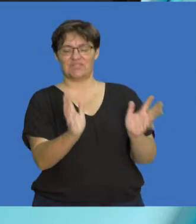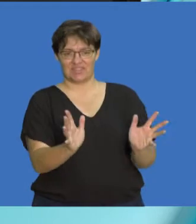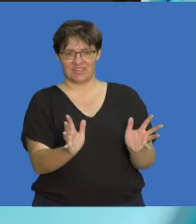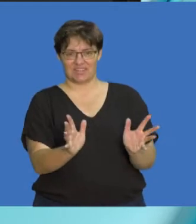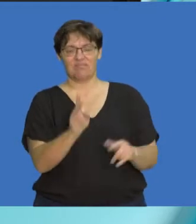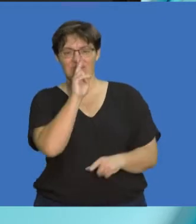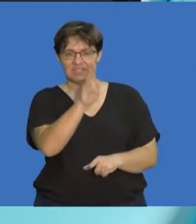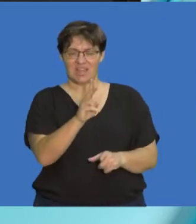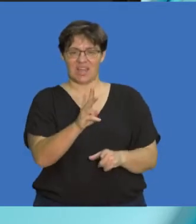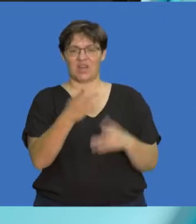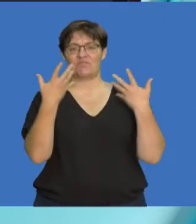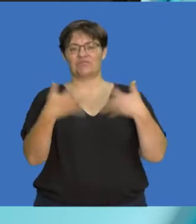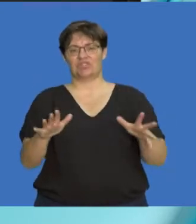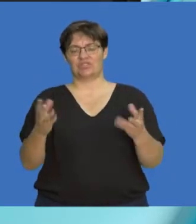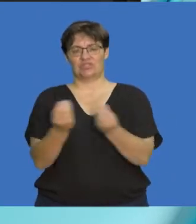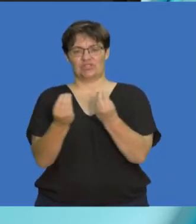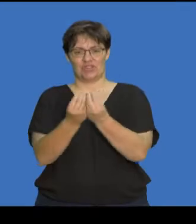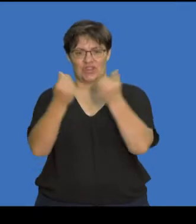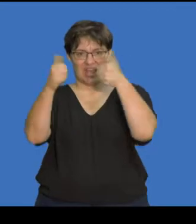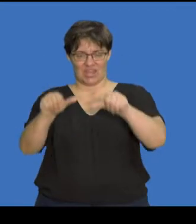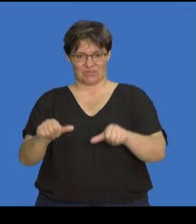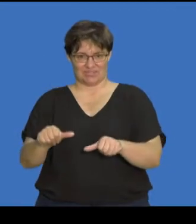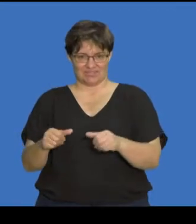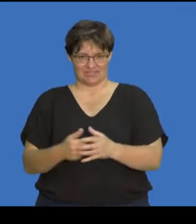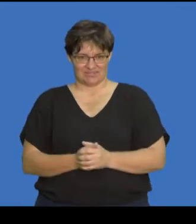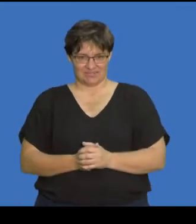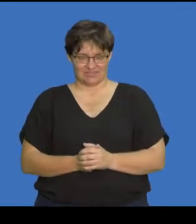the finished goods stock account. Okay.